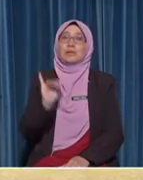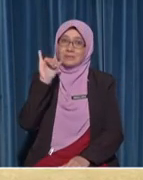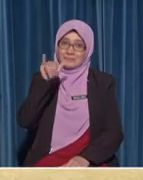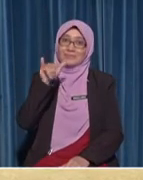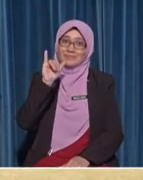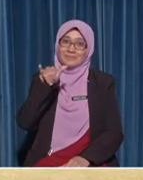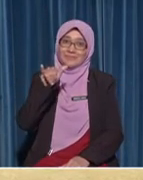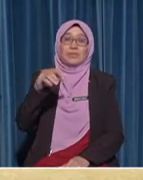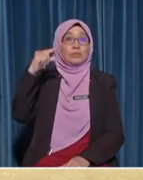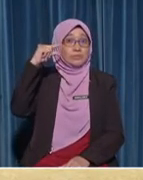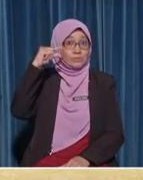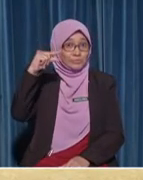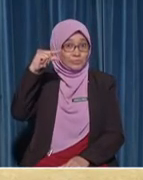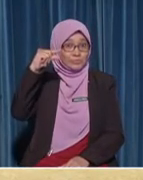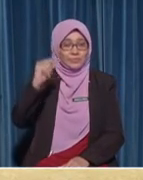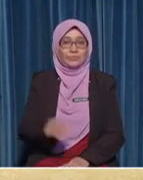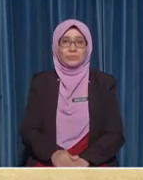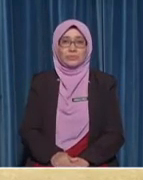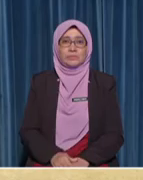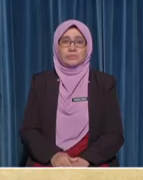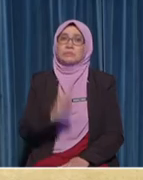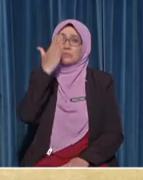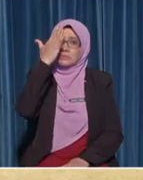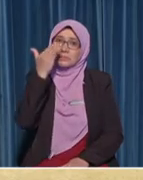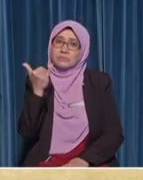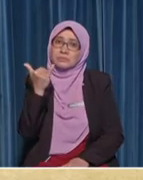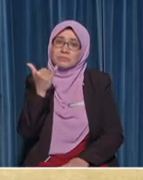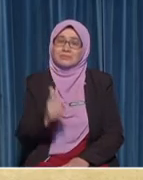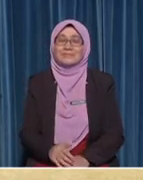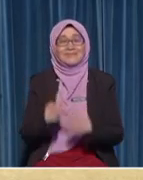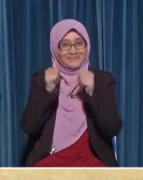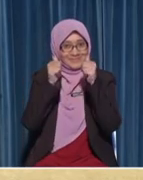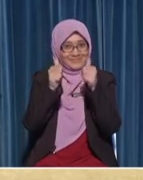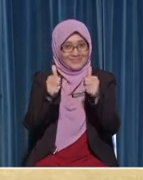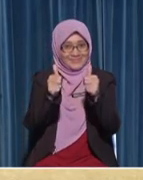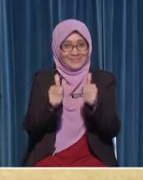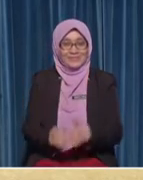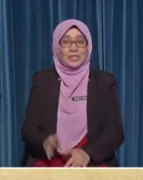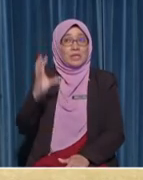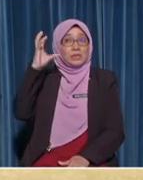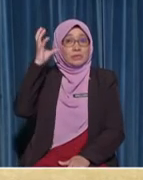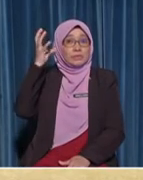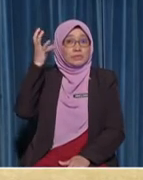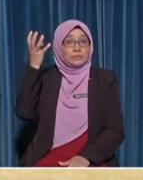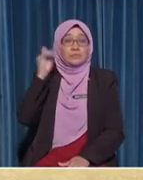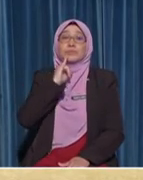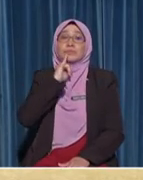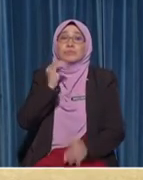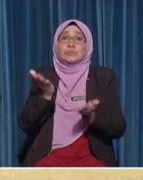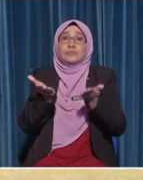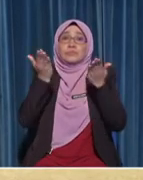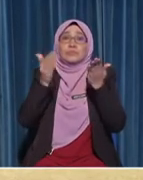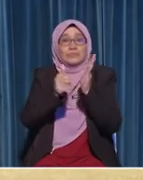Yes, gram. But why? Very good. The bulb is